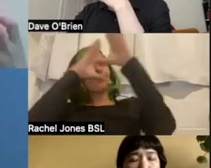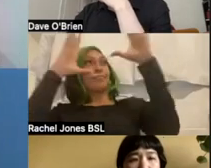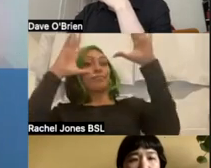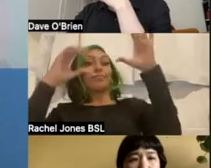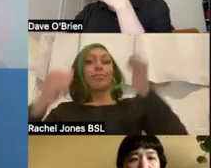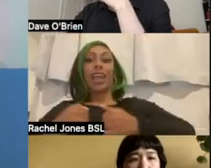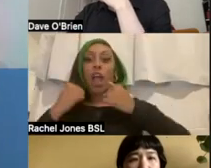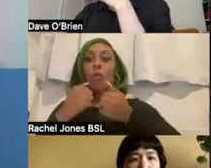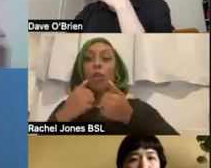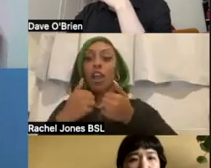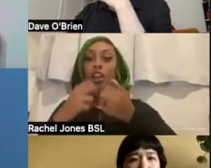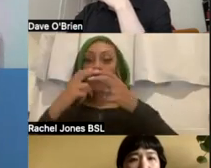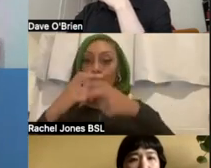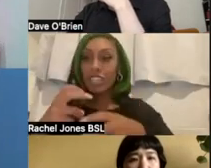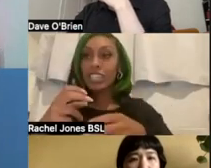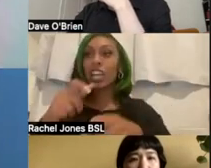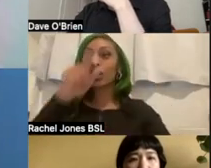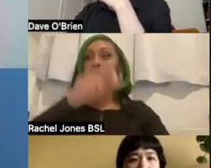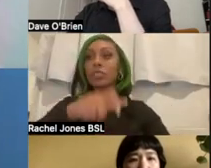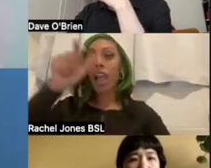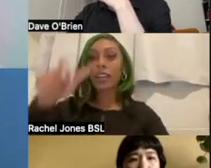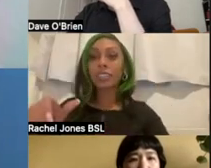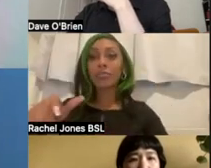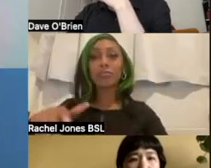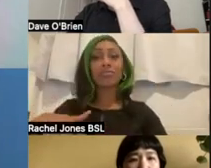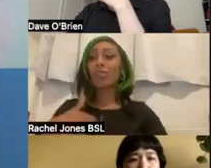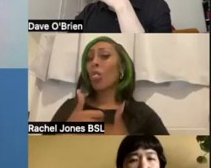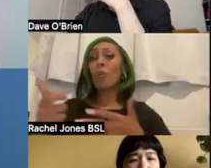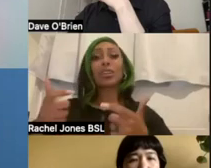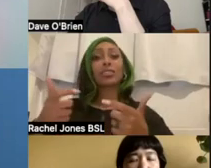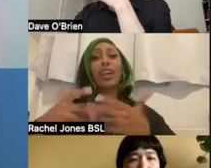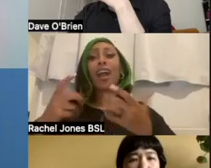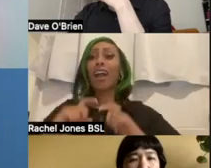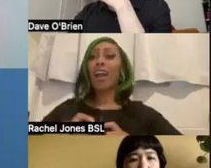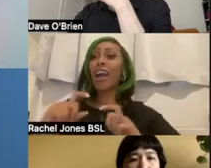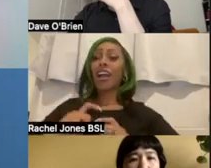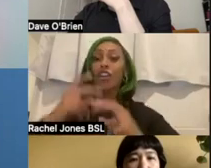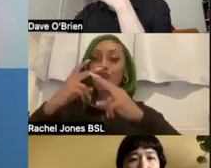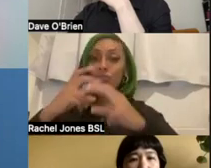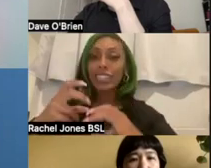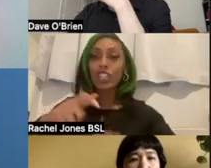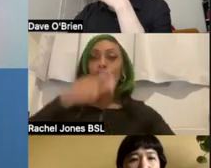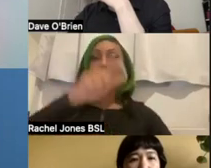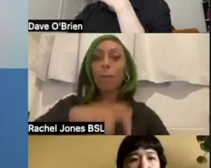been uncomfortable with the term research participants and the concept of harvesting and extracting